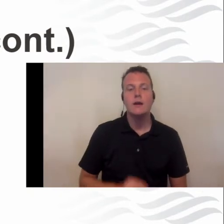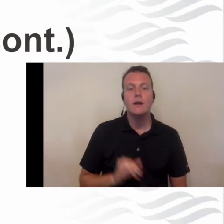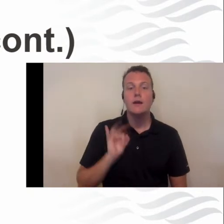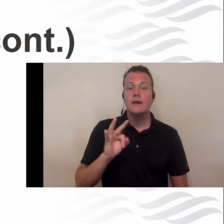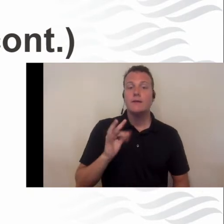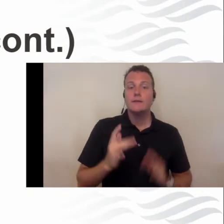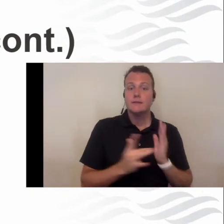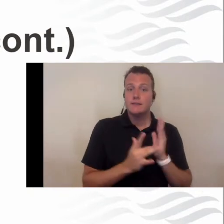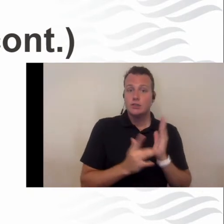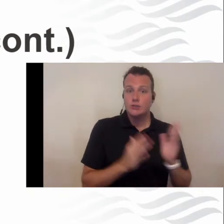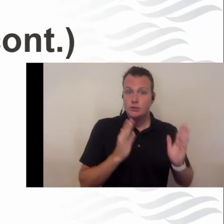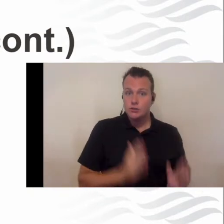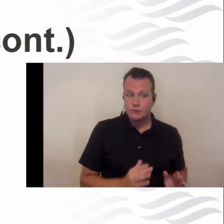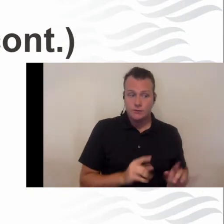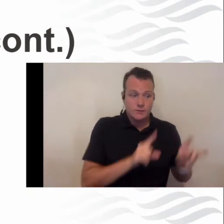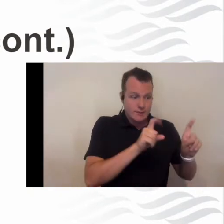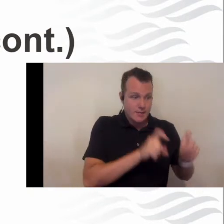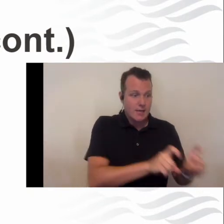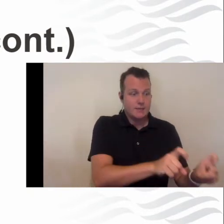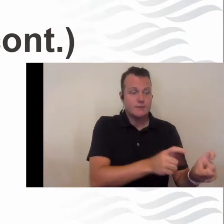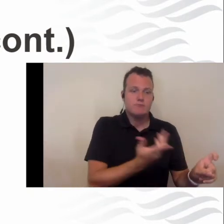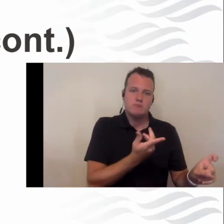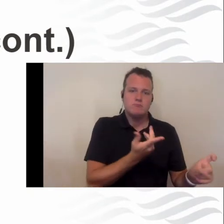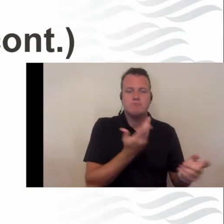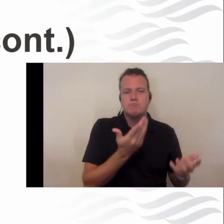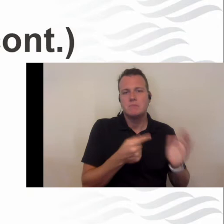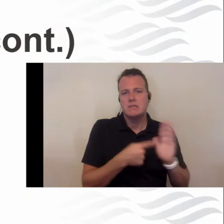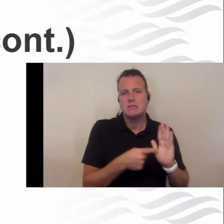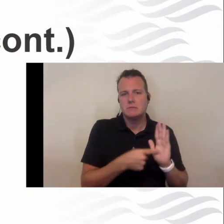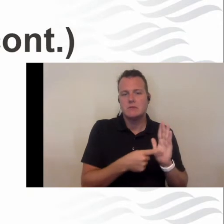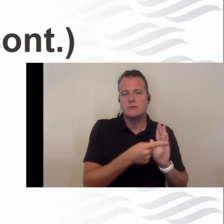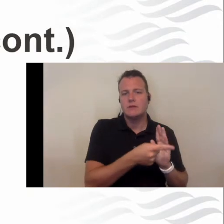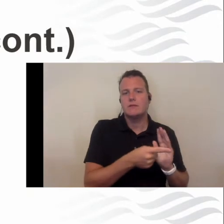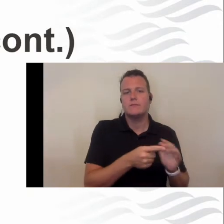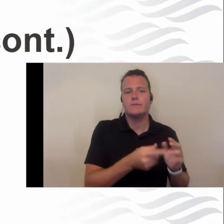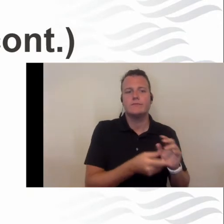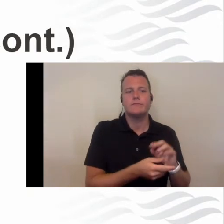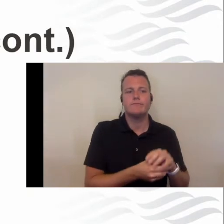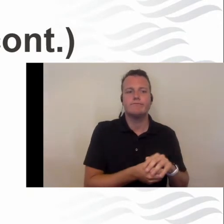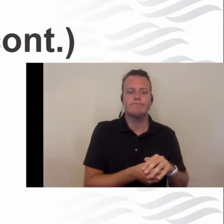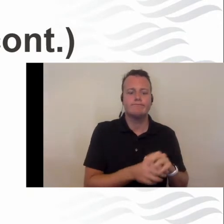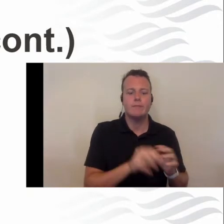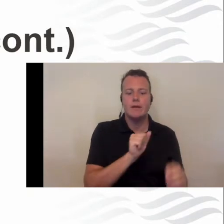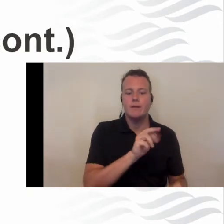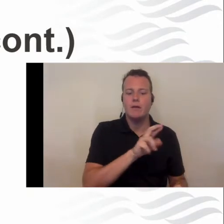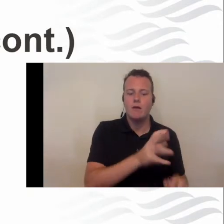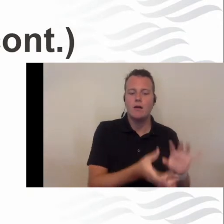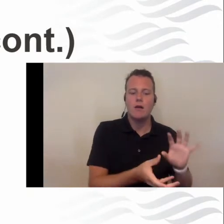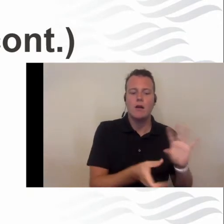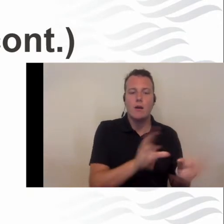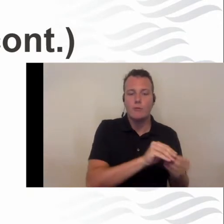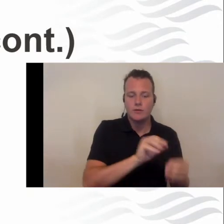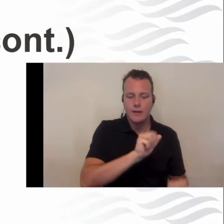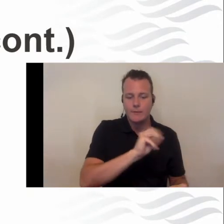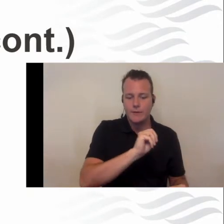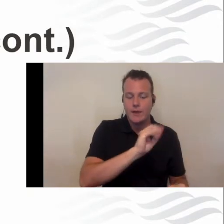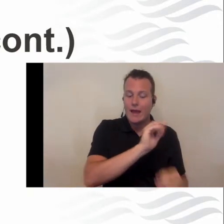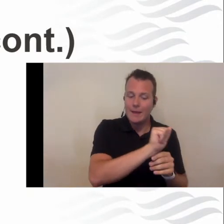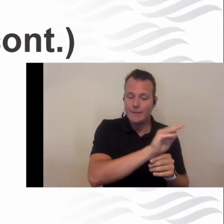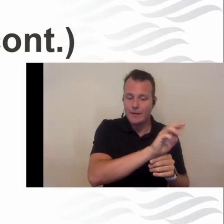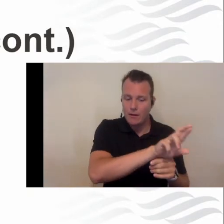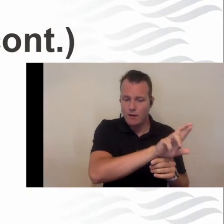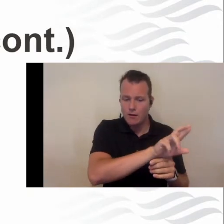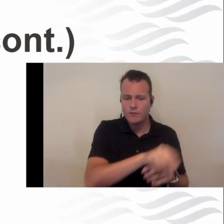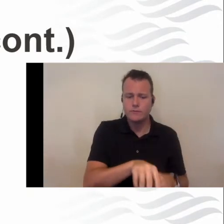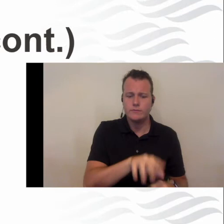test, they would bill, let's just say they did the comprehensive ABR, they would bill it as 92585 with the TC. And